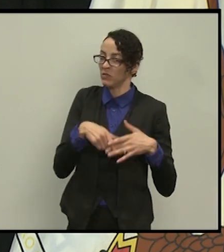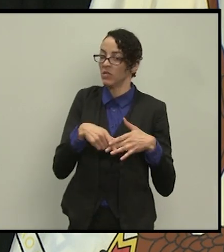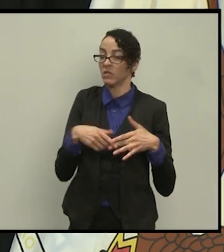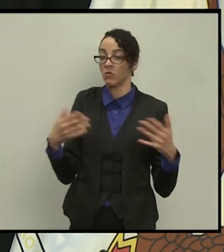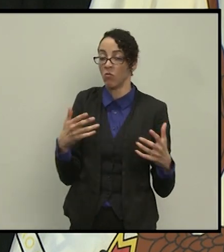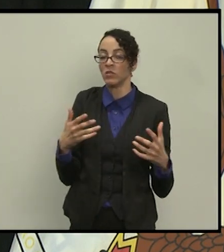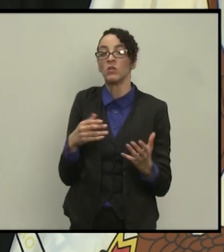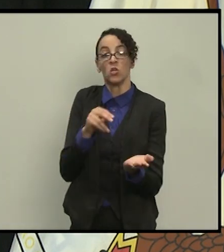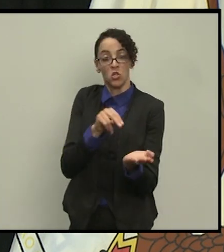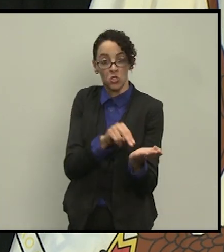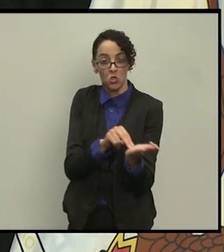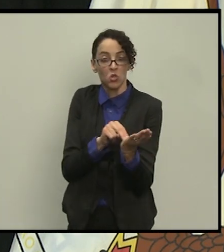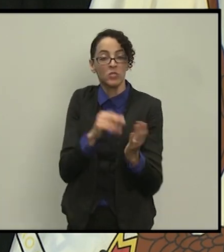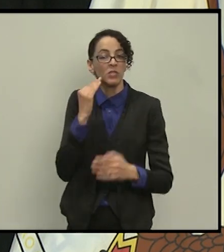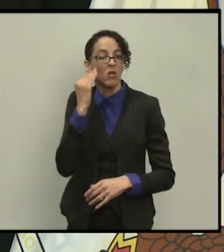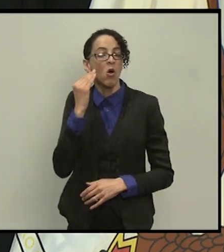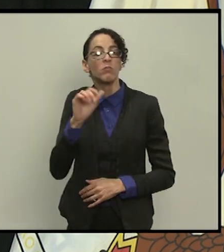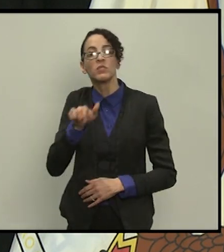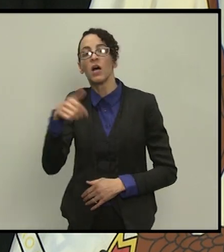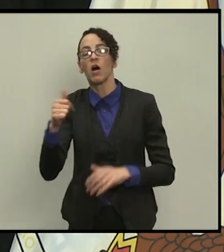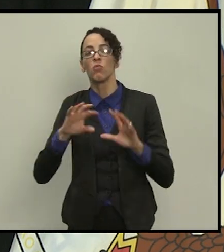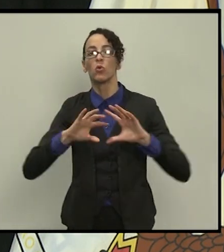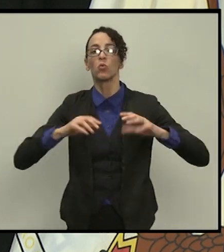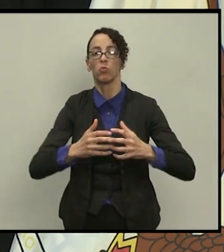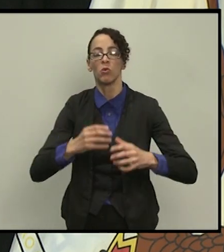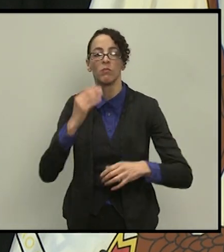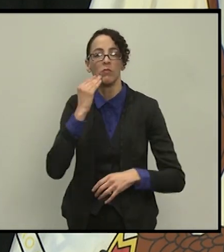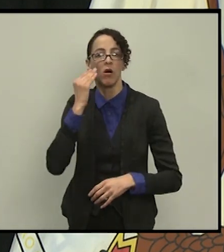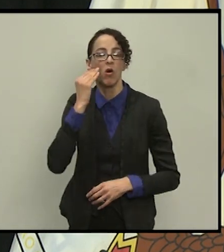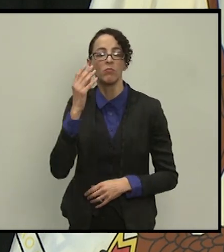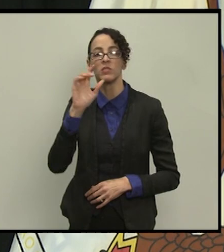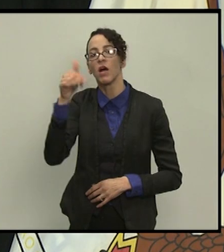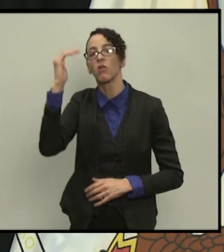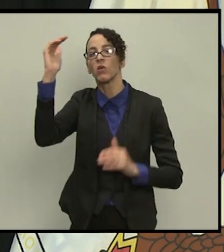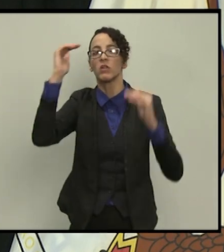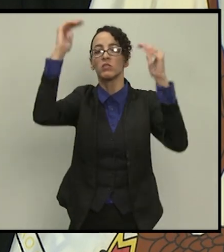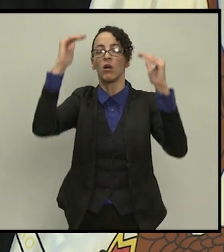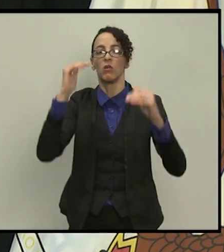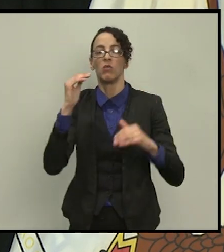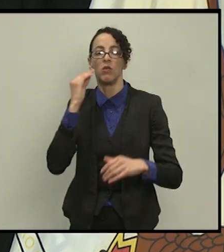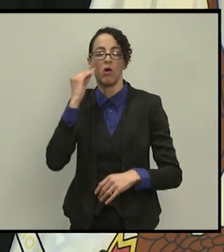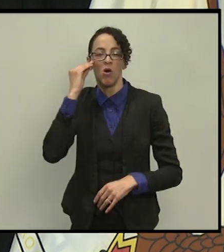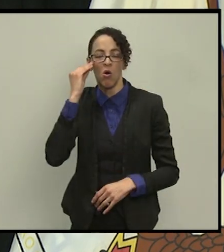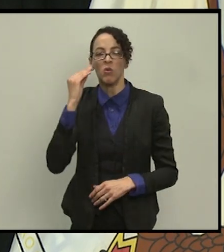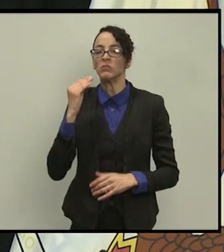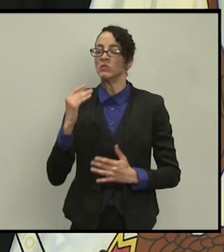and other such congregate living for older adult situations are a major